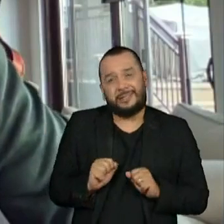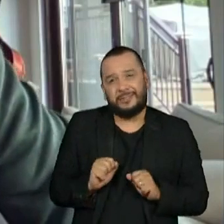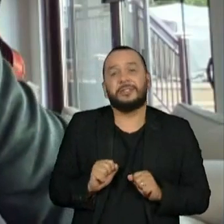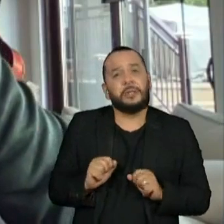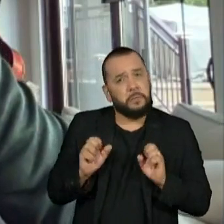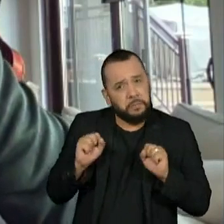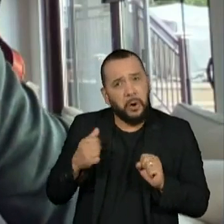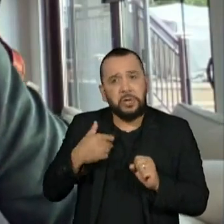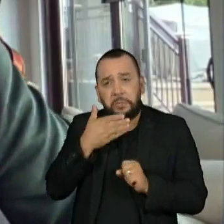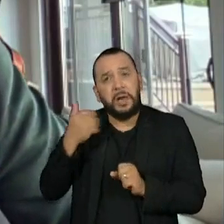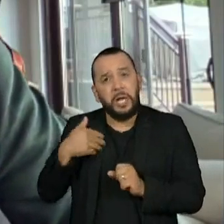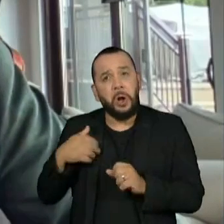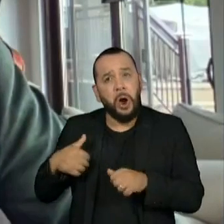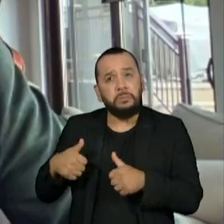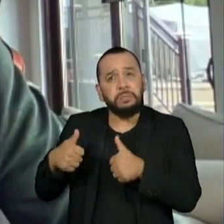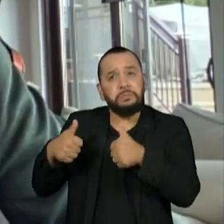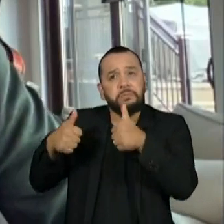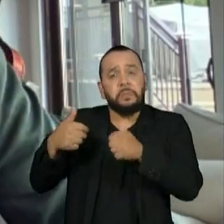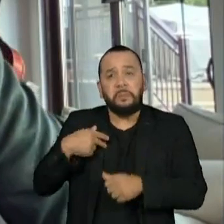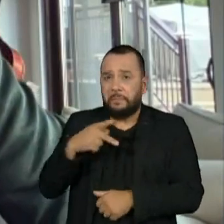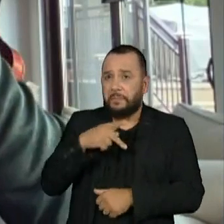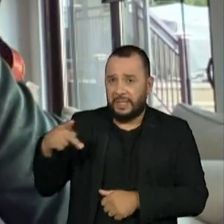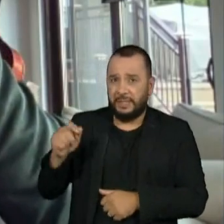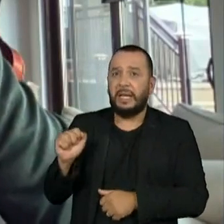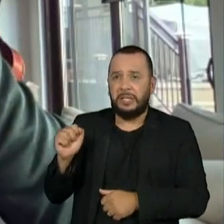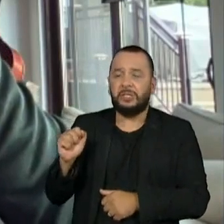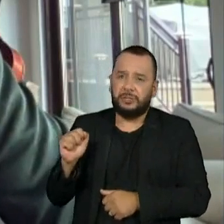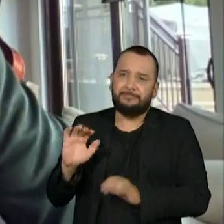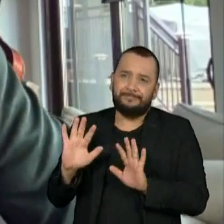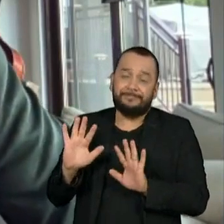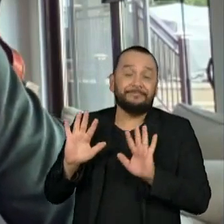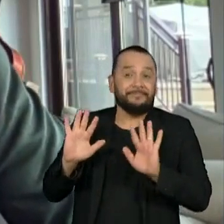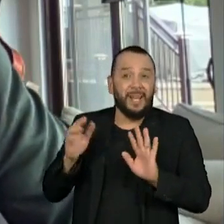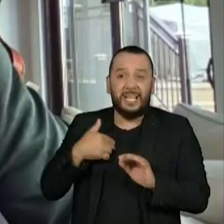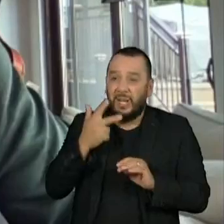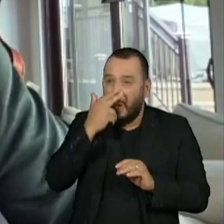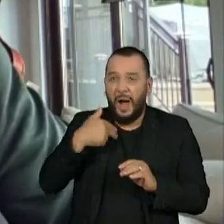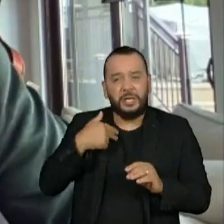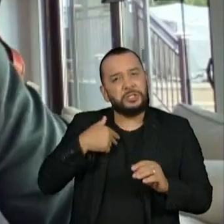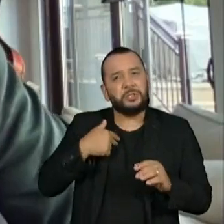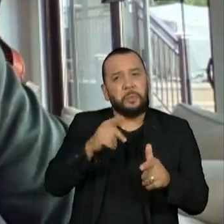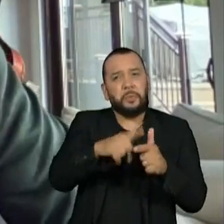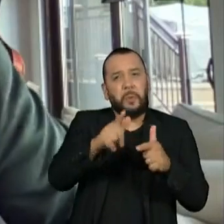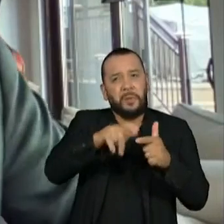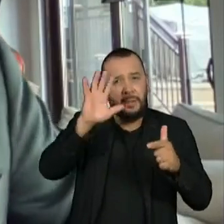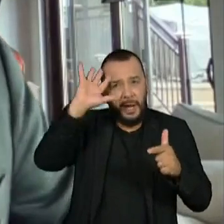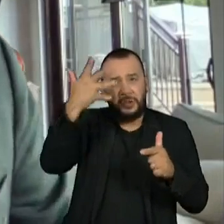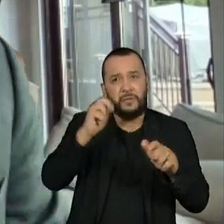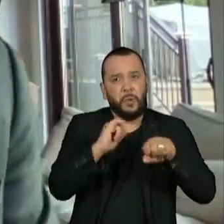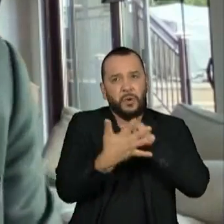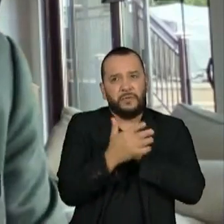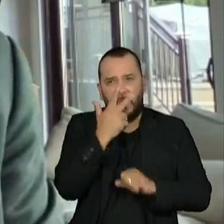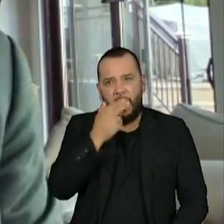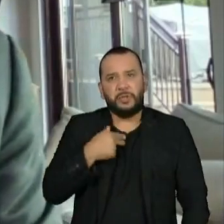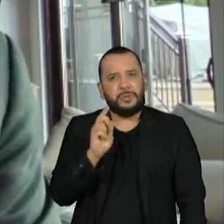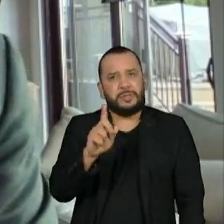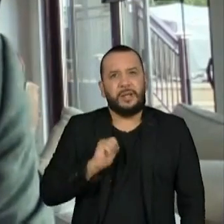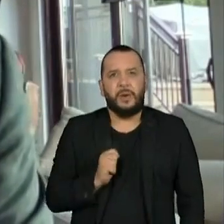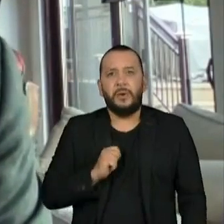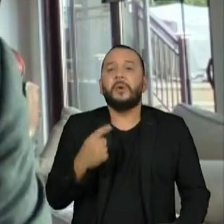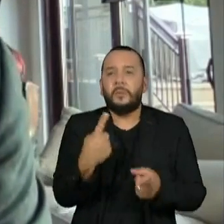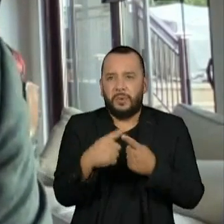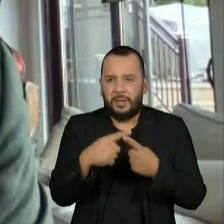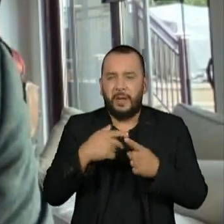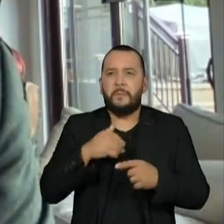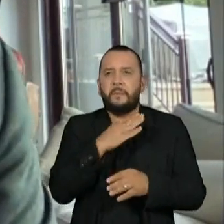better with a non-populist president, but I don't think it would have been massively different, because the things that caused